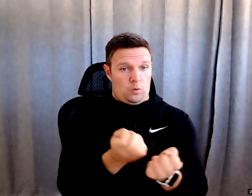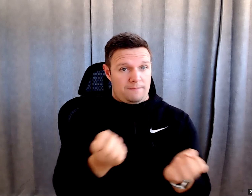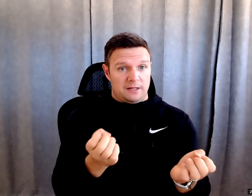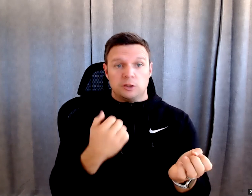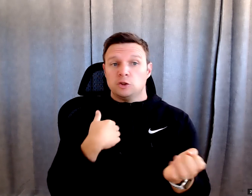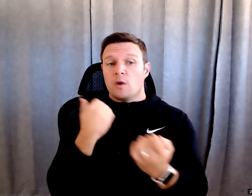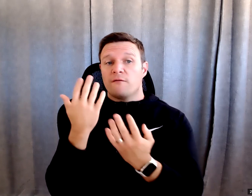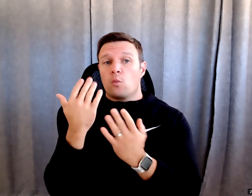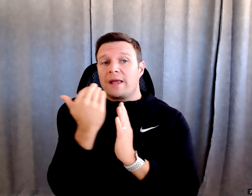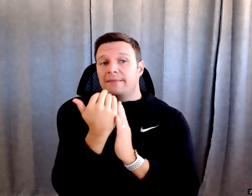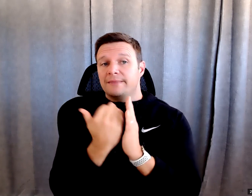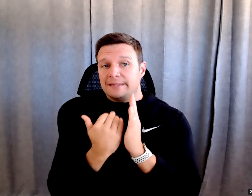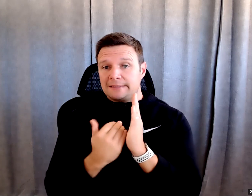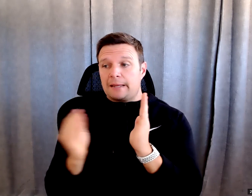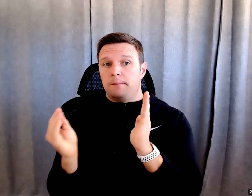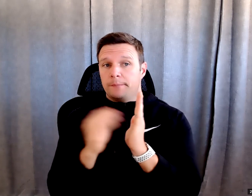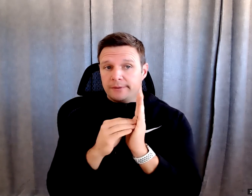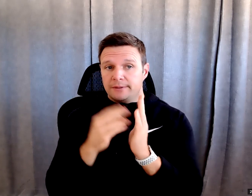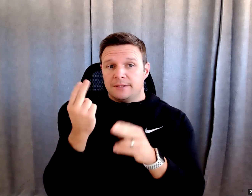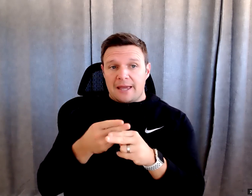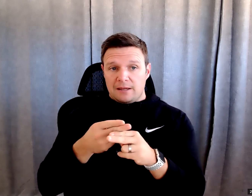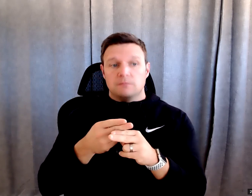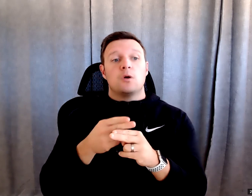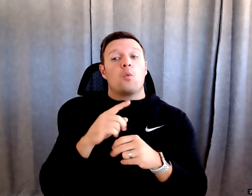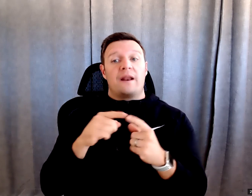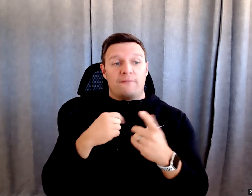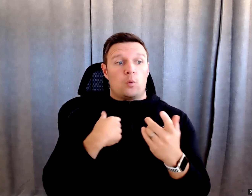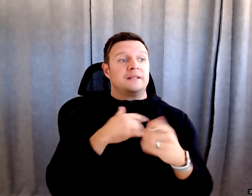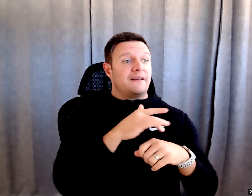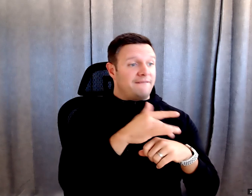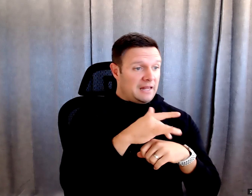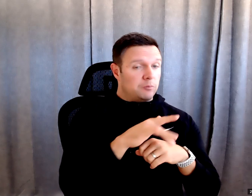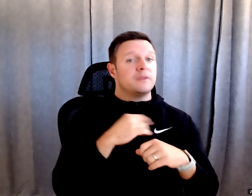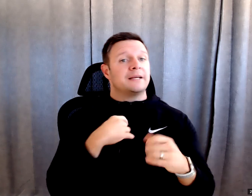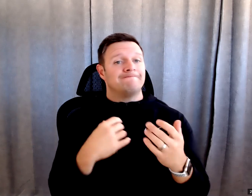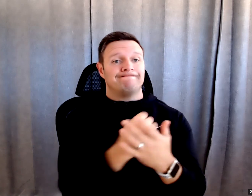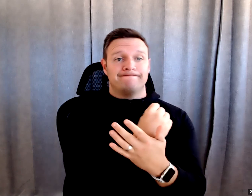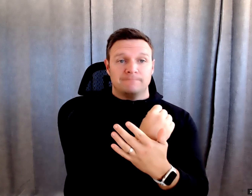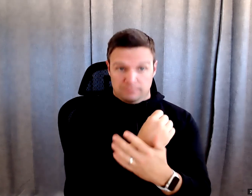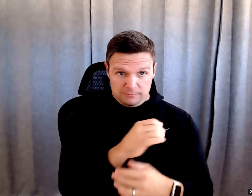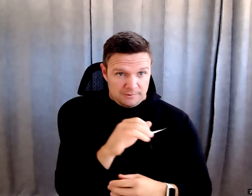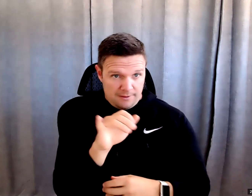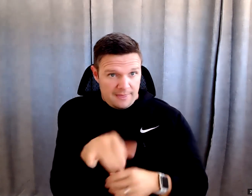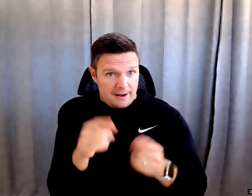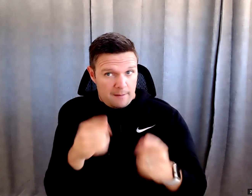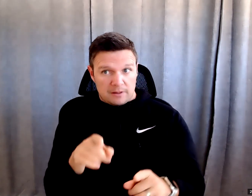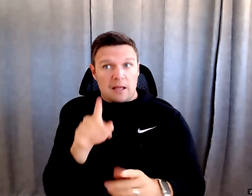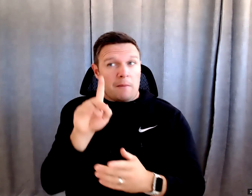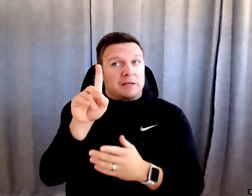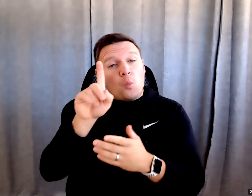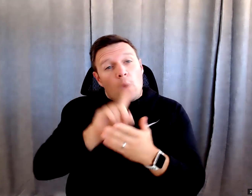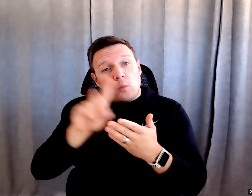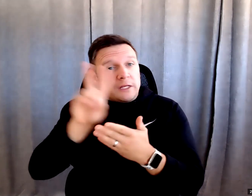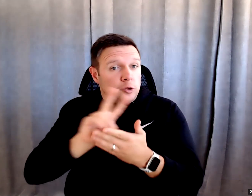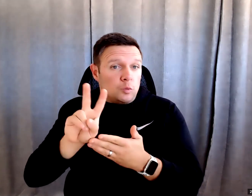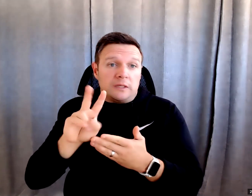list that they can then be placed on? So that as soon as one becomes available, they might still be able to get it, like maybe a couple weeks from now or